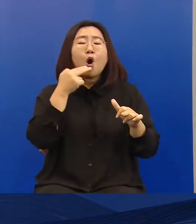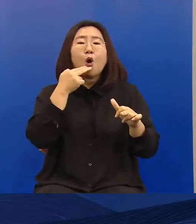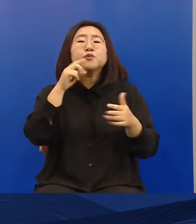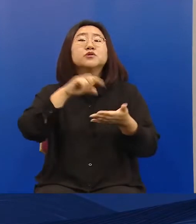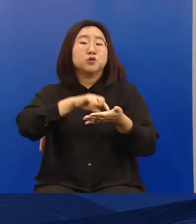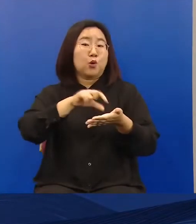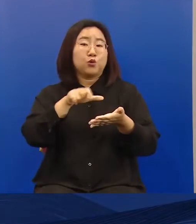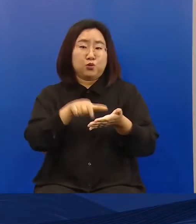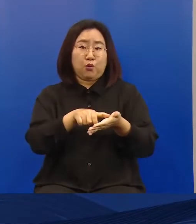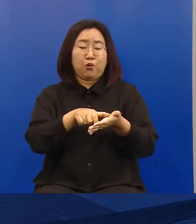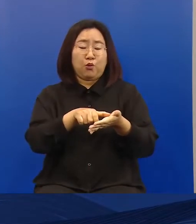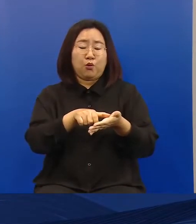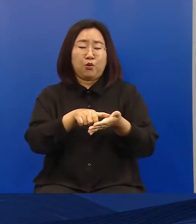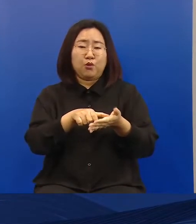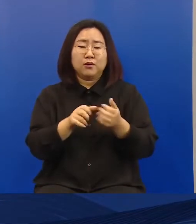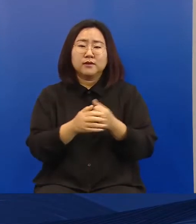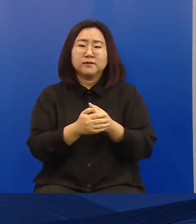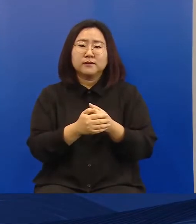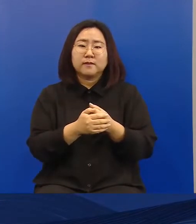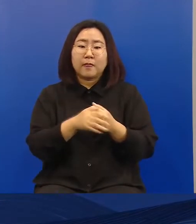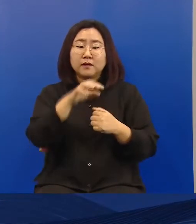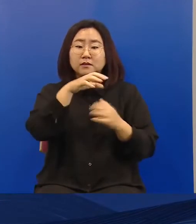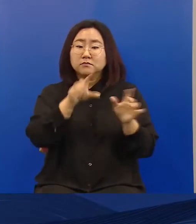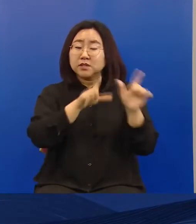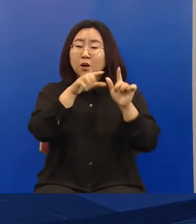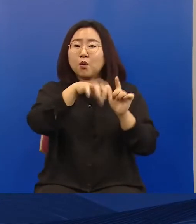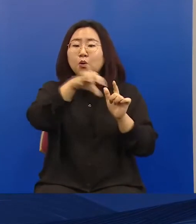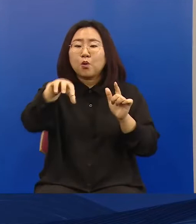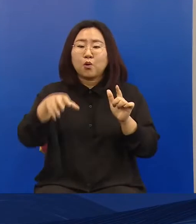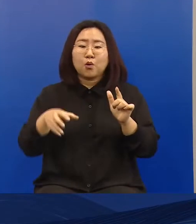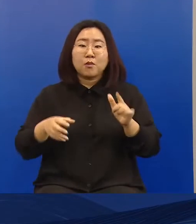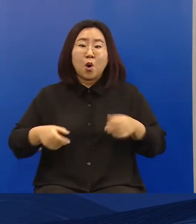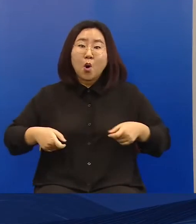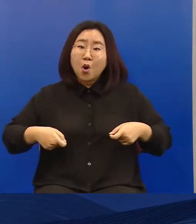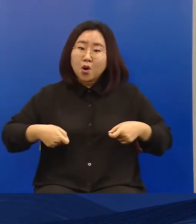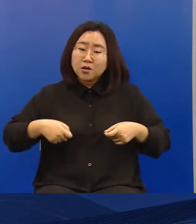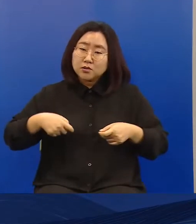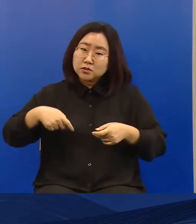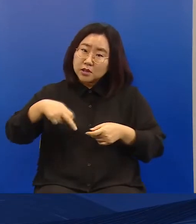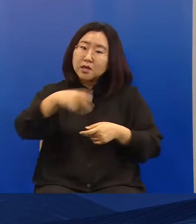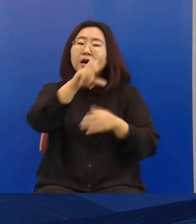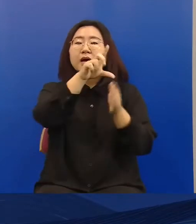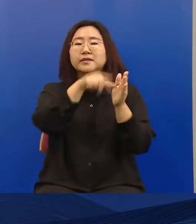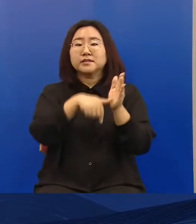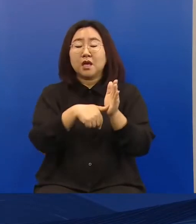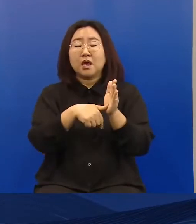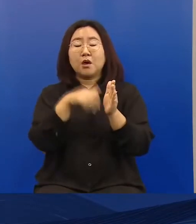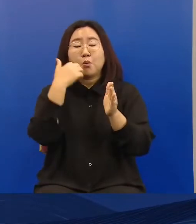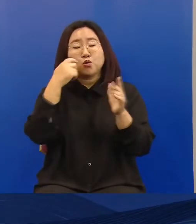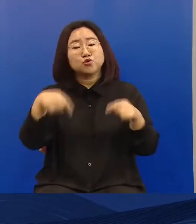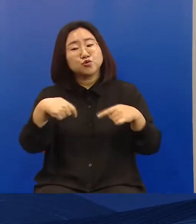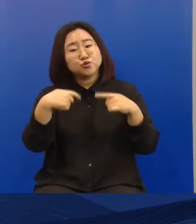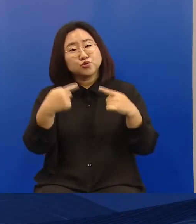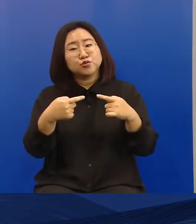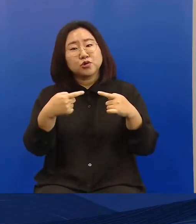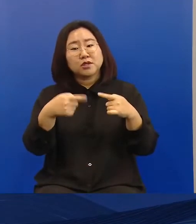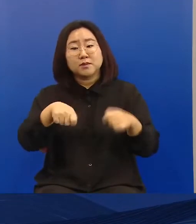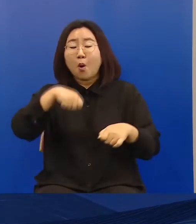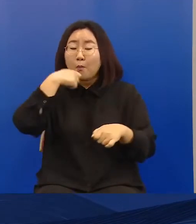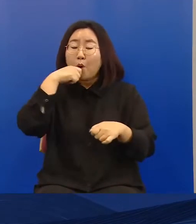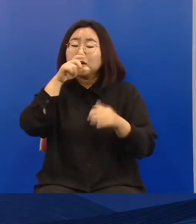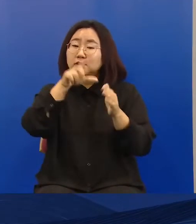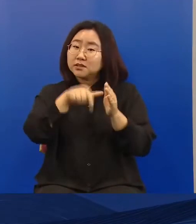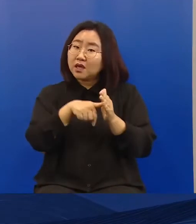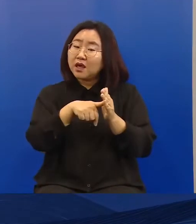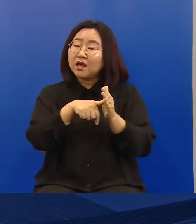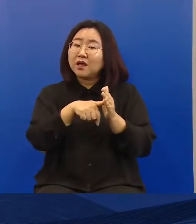community, whether you have disabilities or not. You should not be suffering from